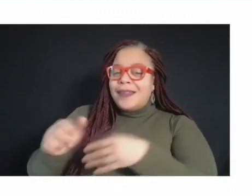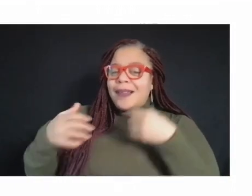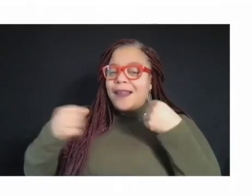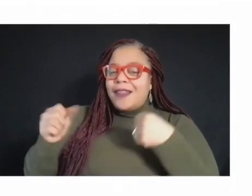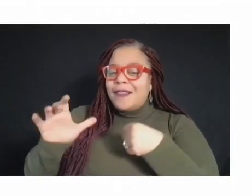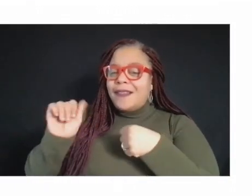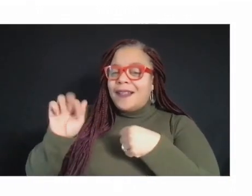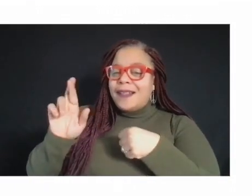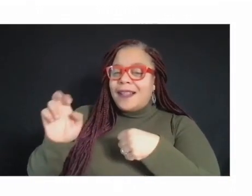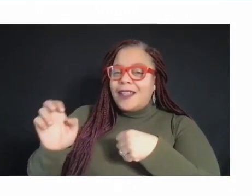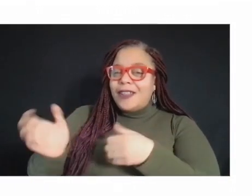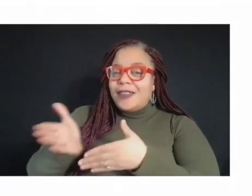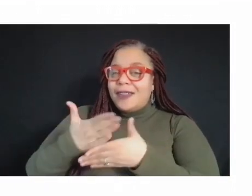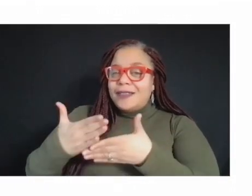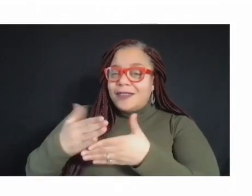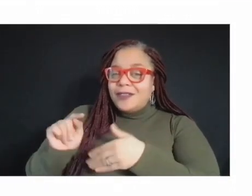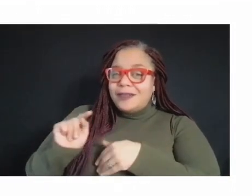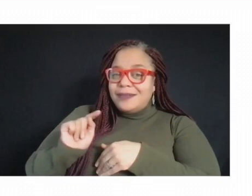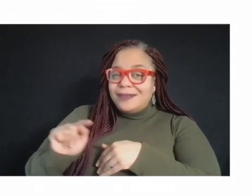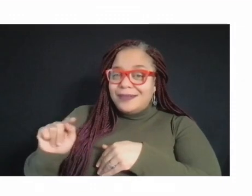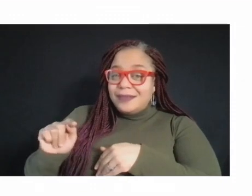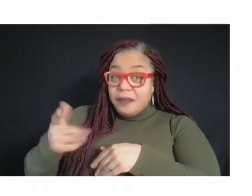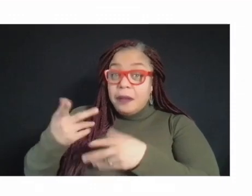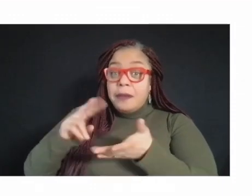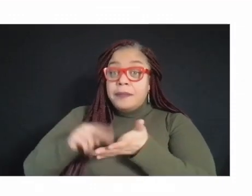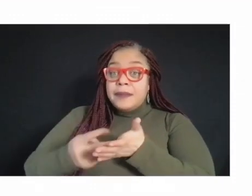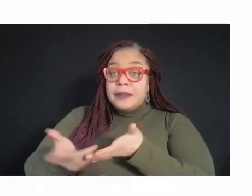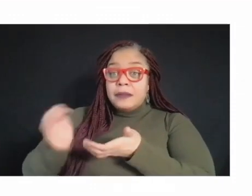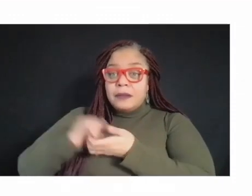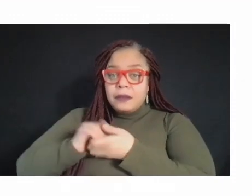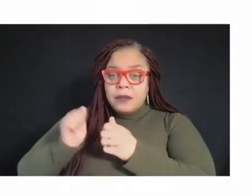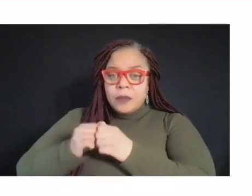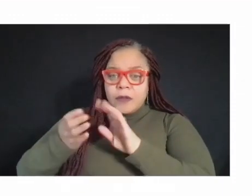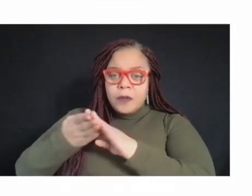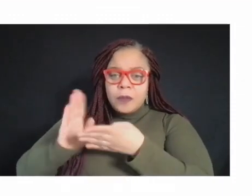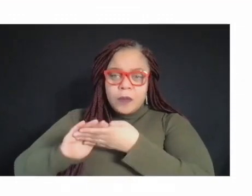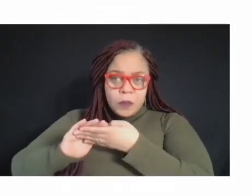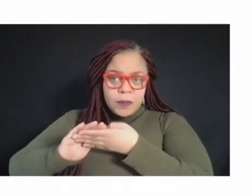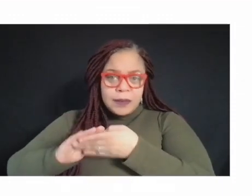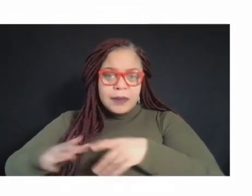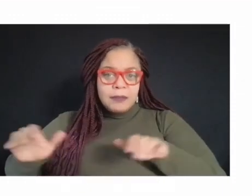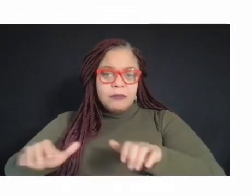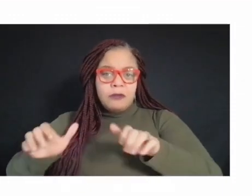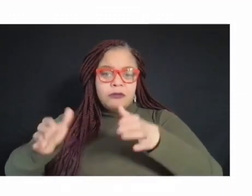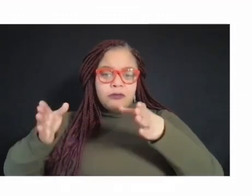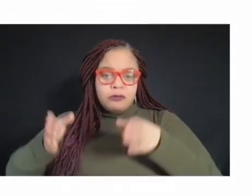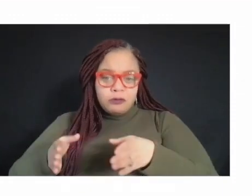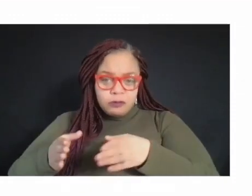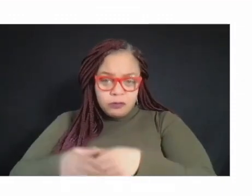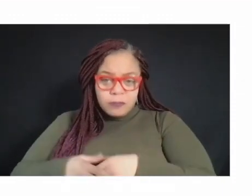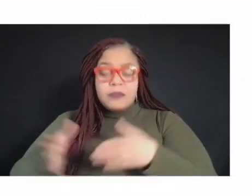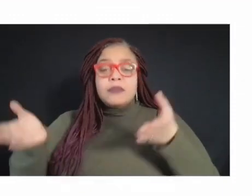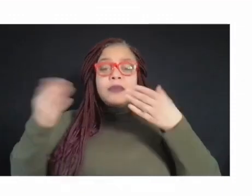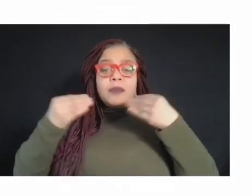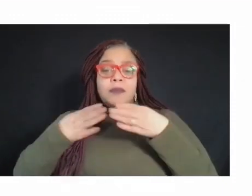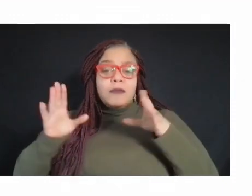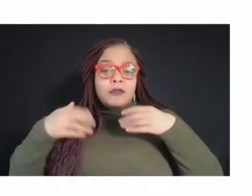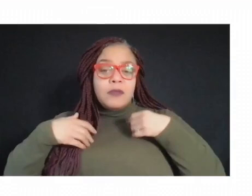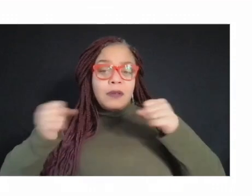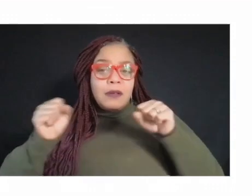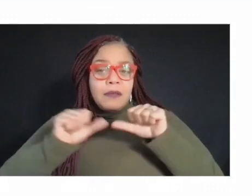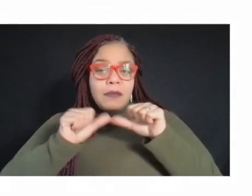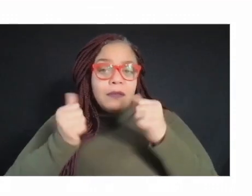community practitioners, our professional healthcare associations, and the healthcare hospital and